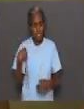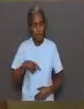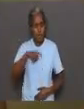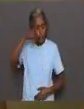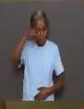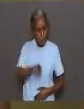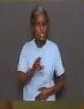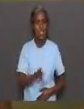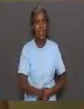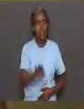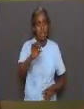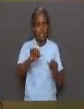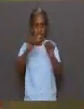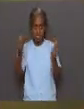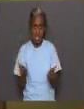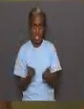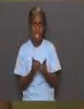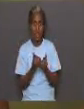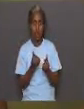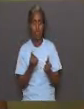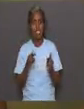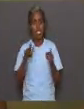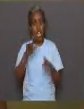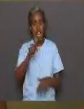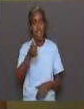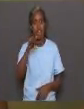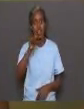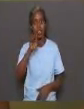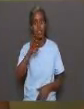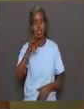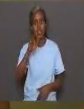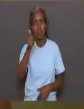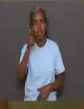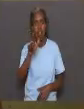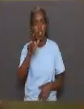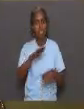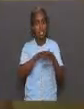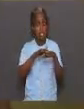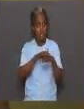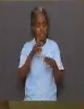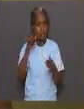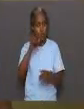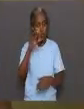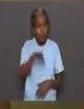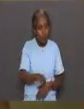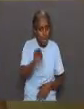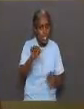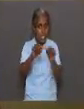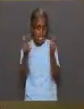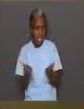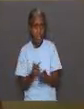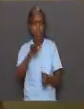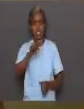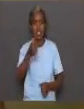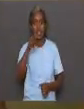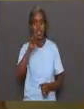First, we must find the area of the lateral surface. To find the area